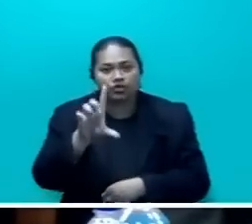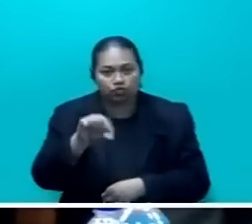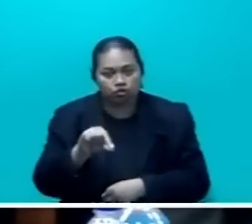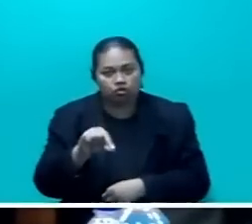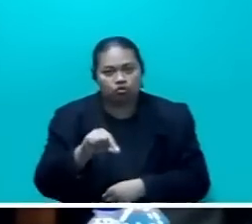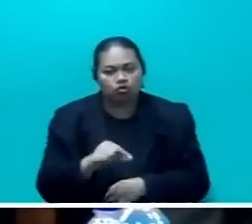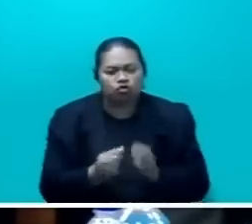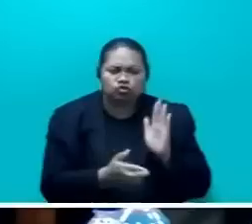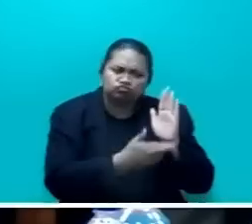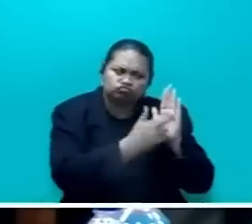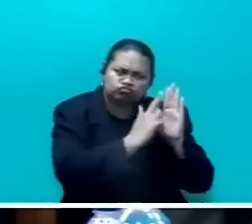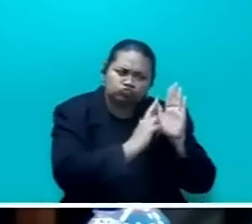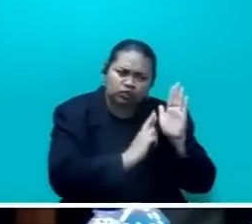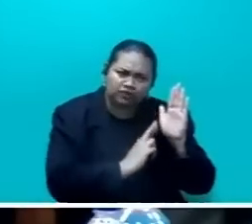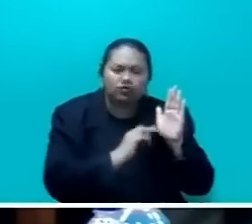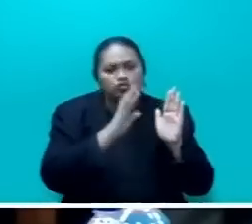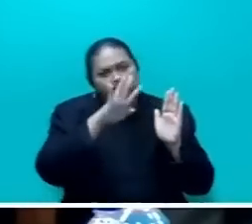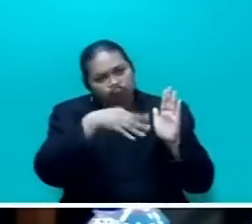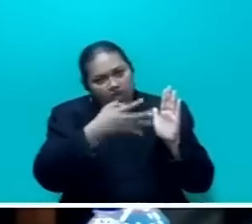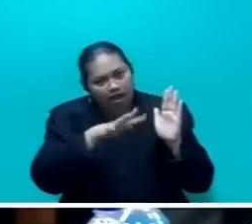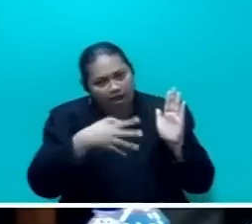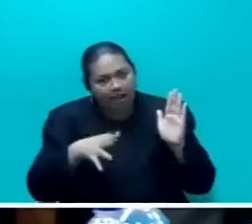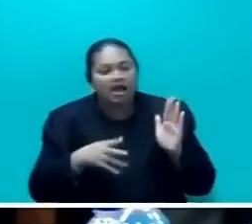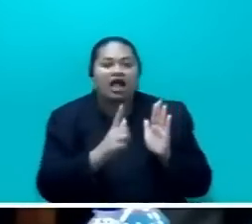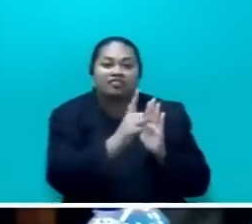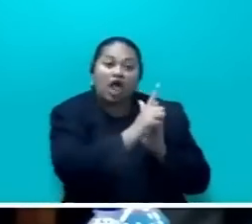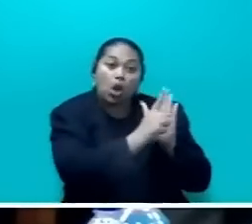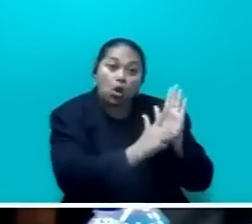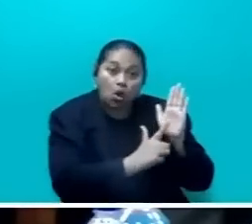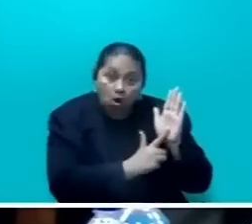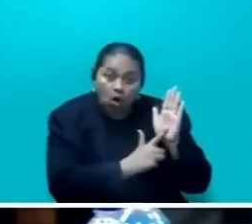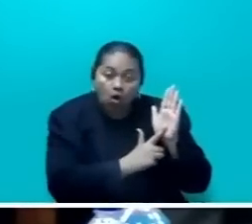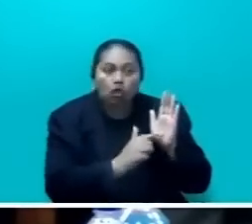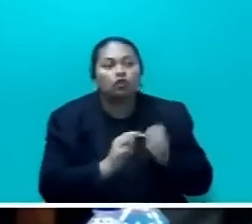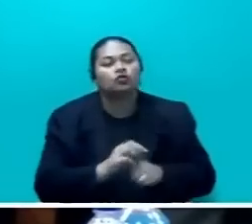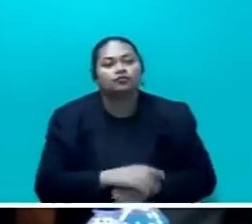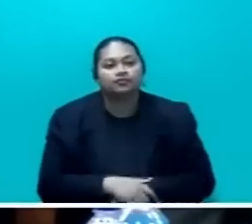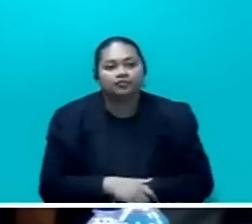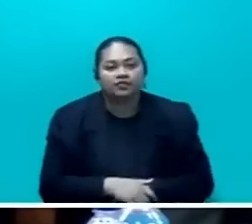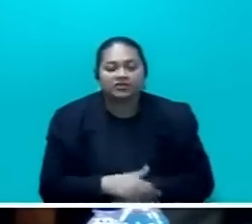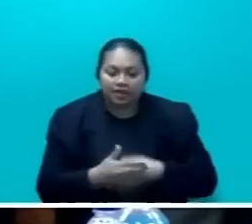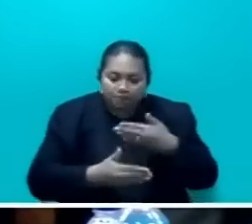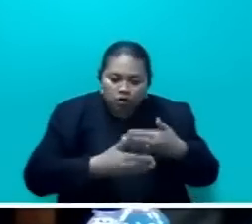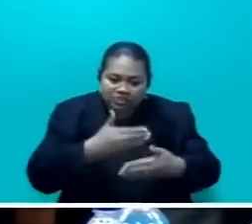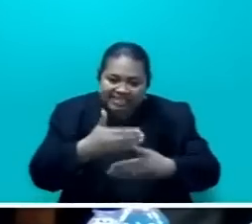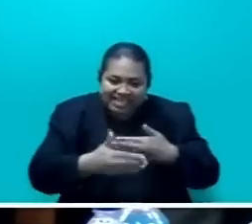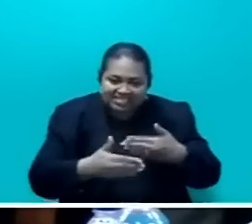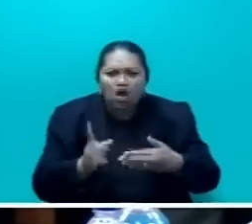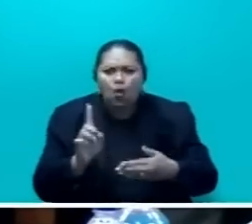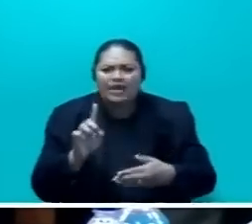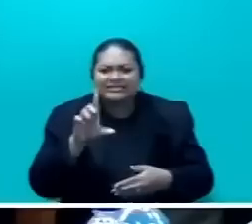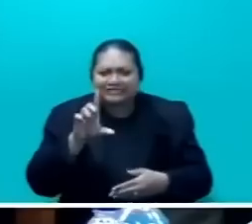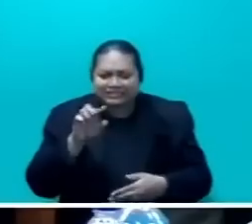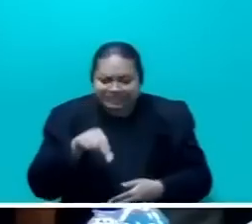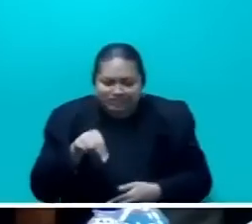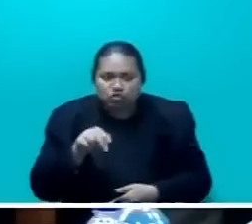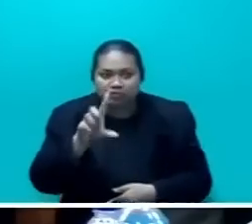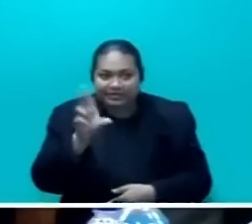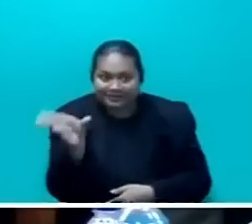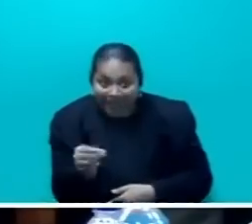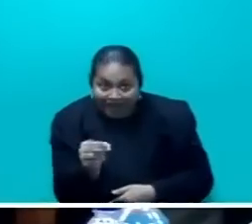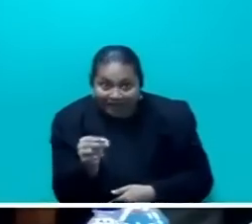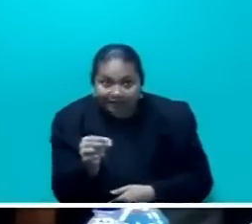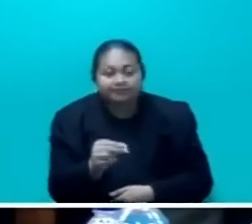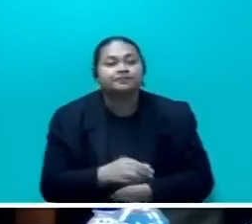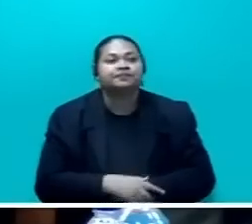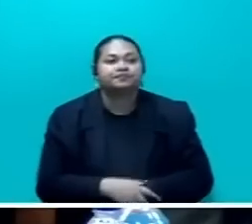the appropriate laws, the appropriate process and procedures. And